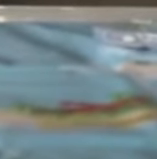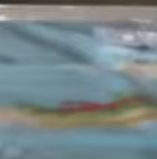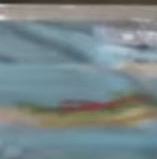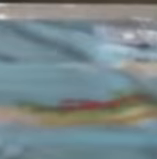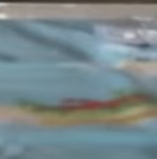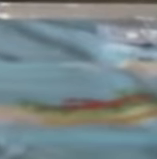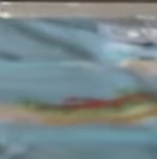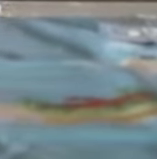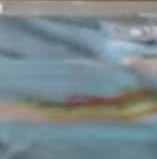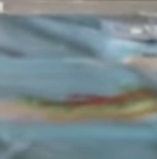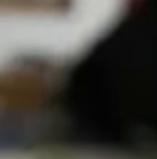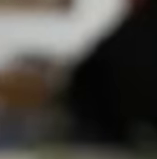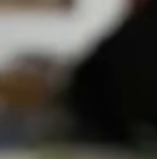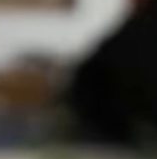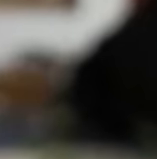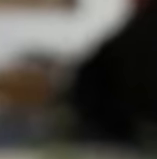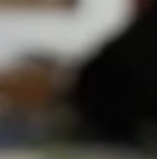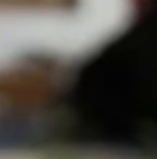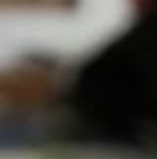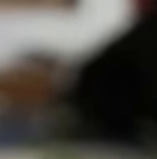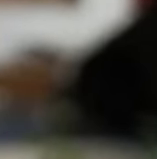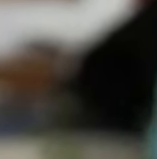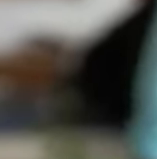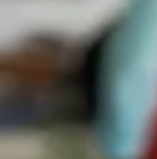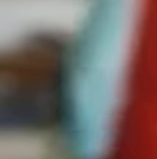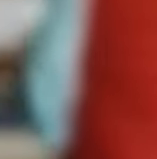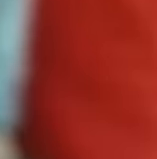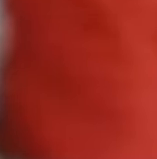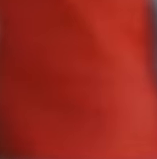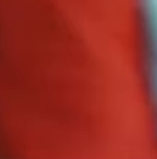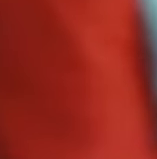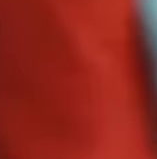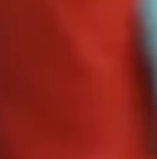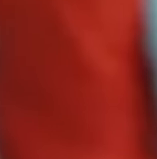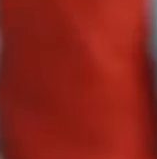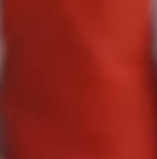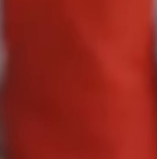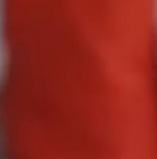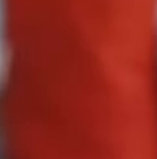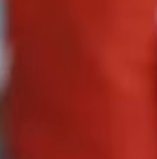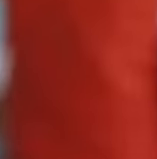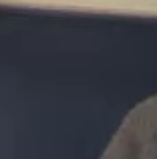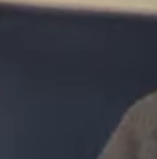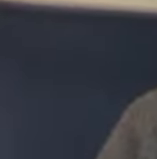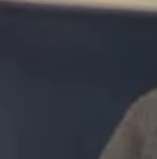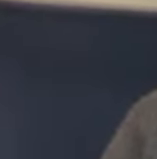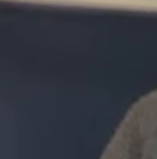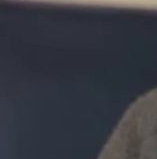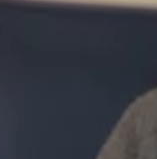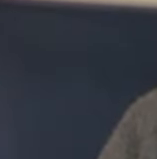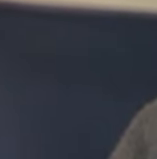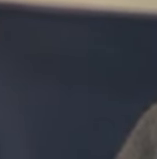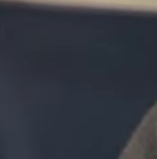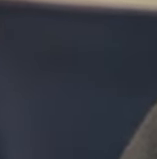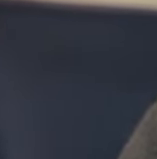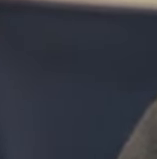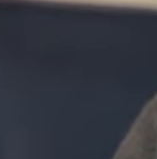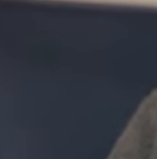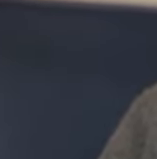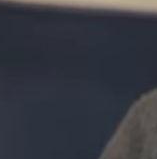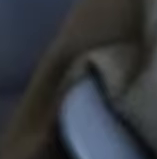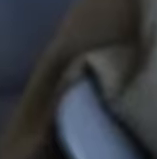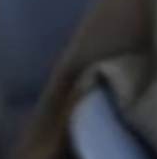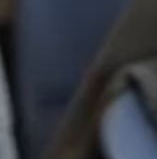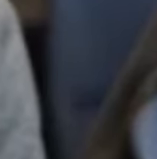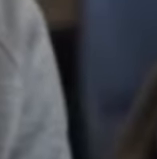sexual education are often very hard and kicks them out of economy and social life. Sibulele agrees